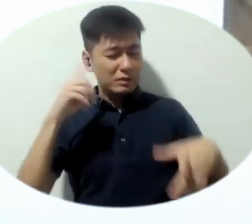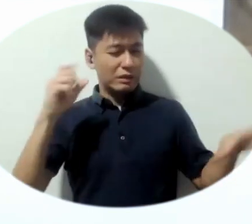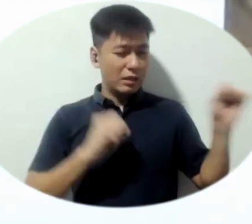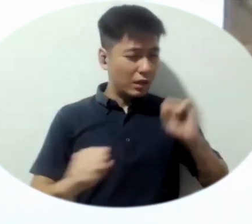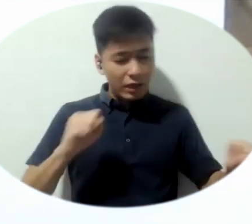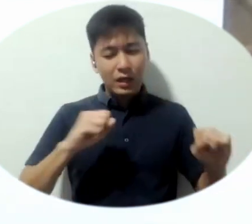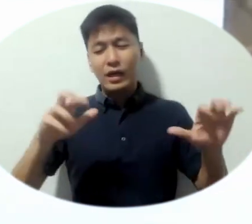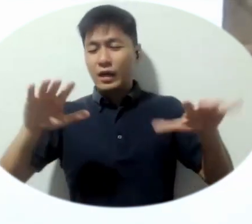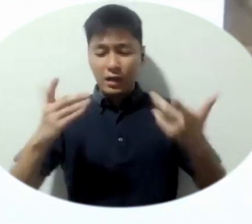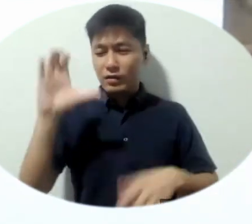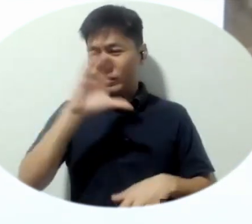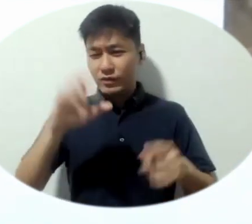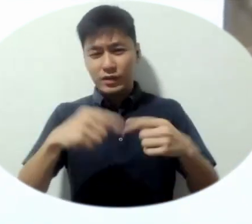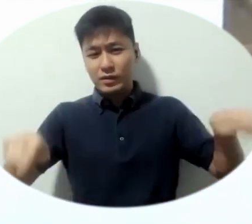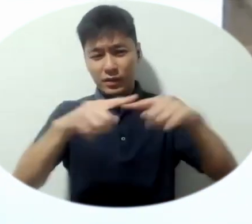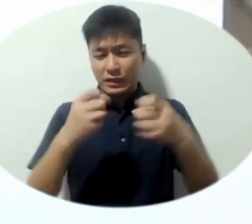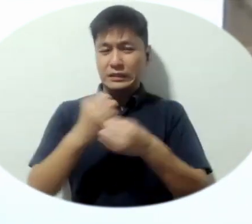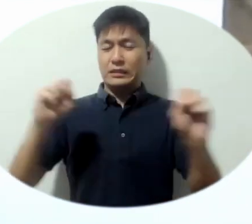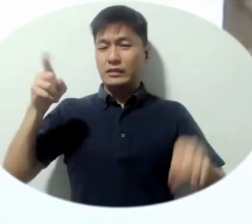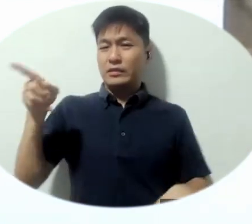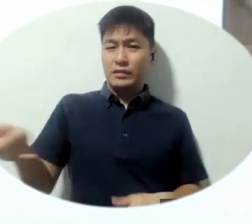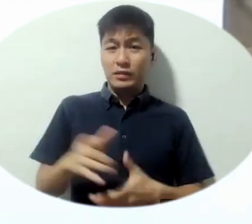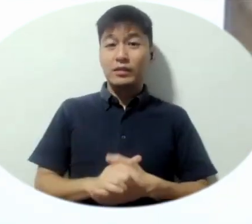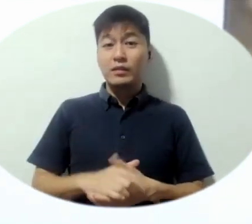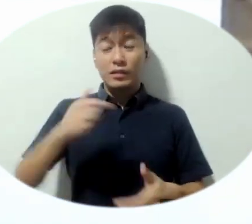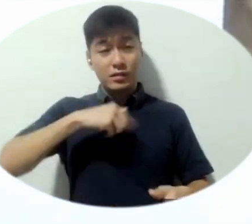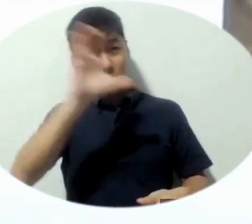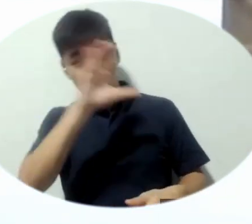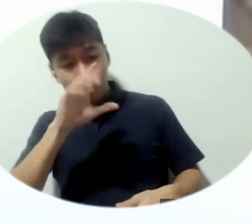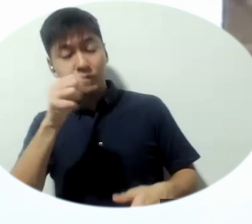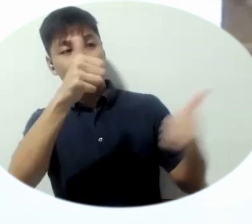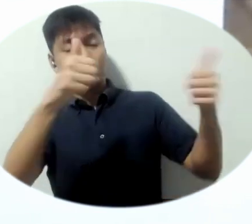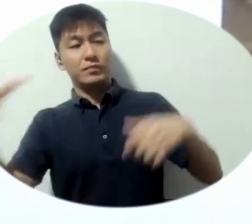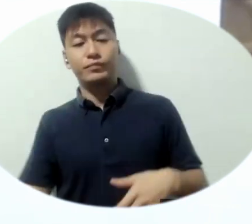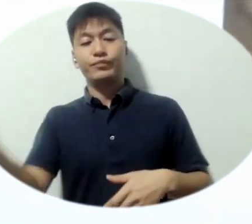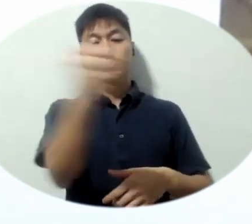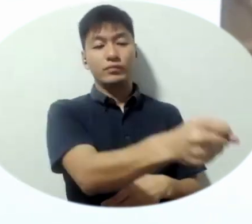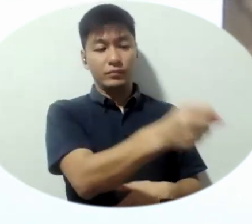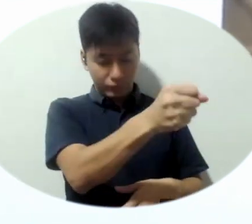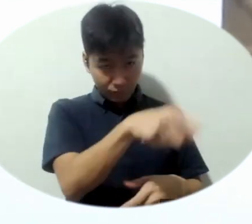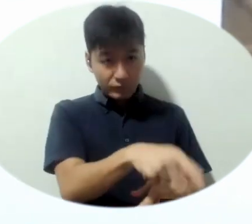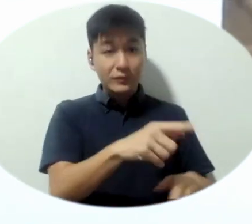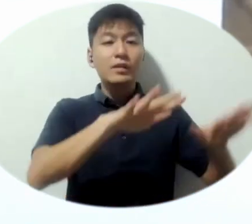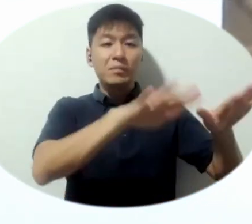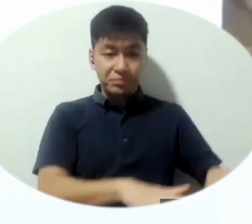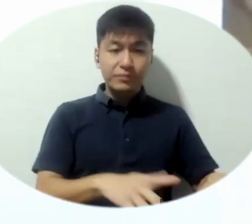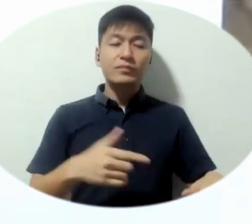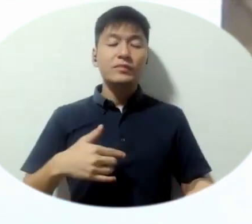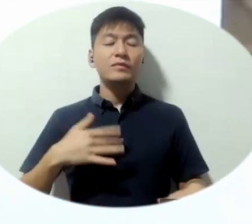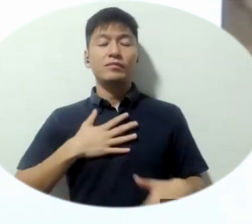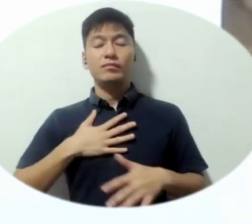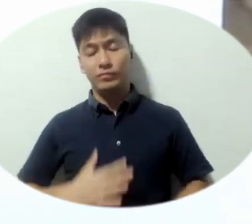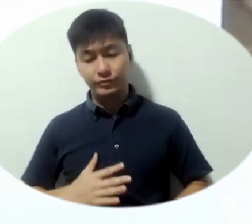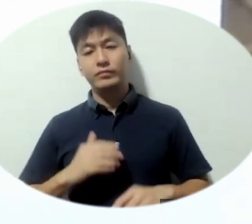wide, and I placed her bed there, and then I had a peace of mind when first I